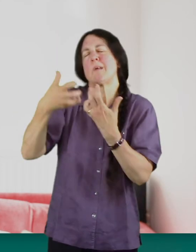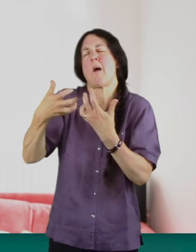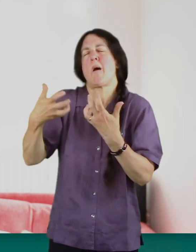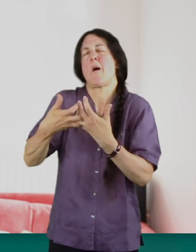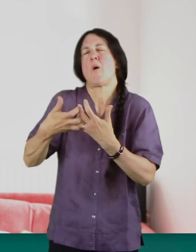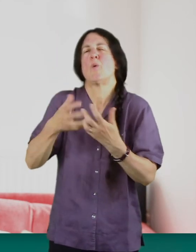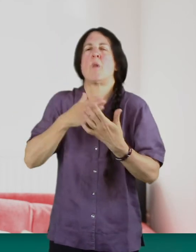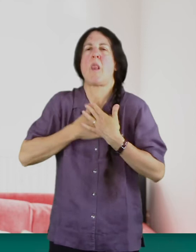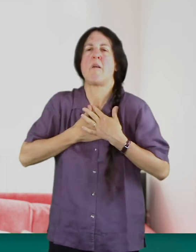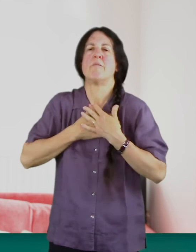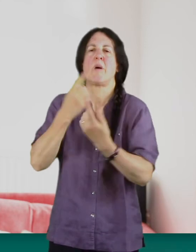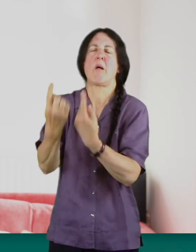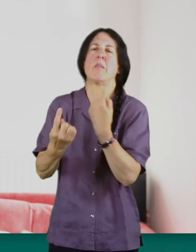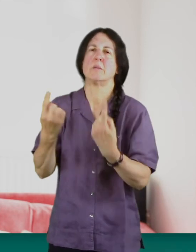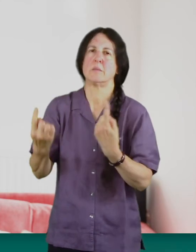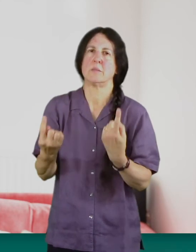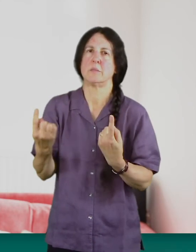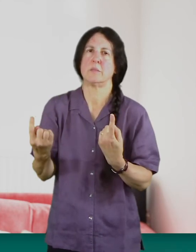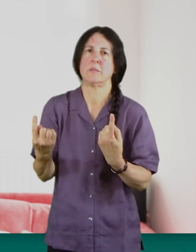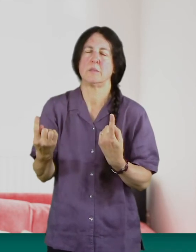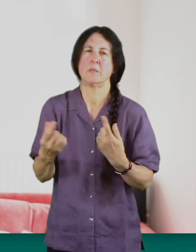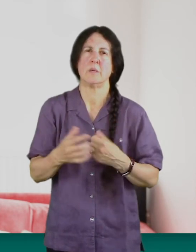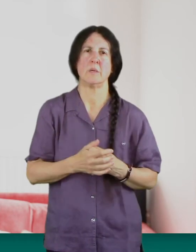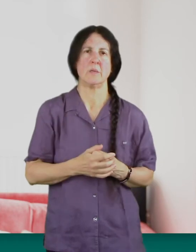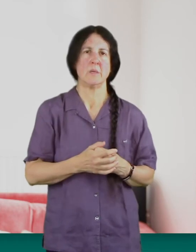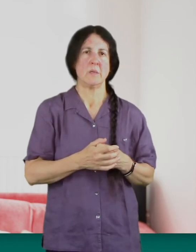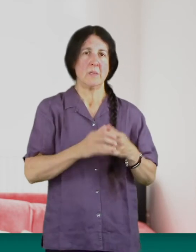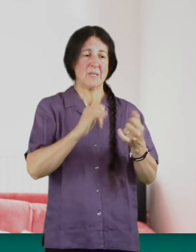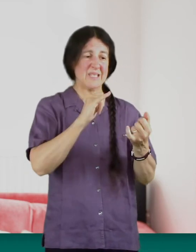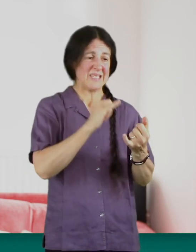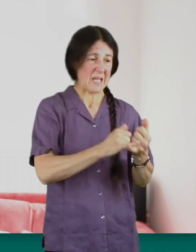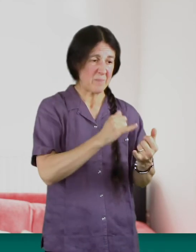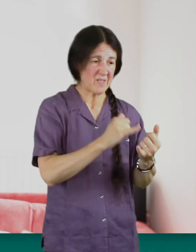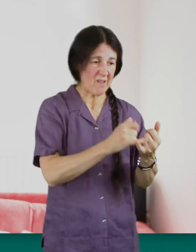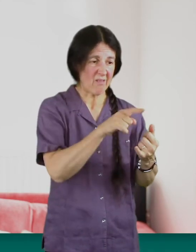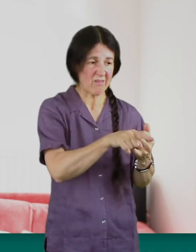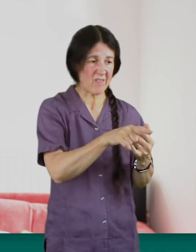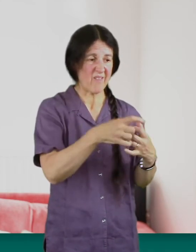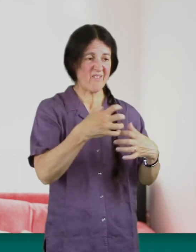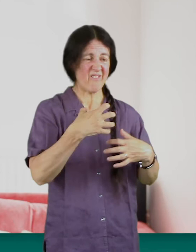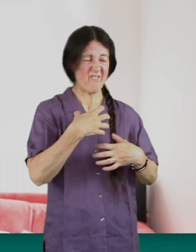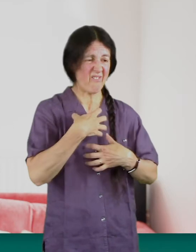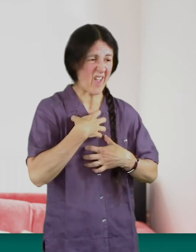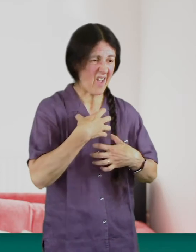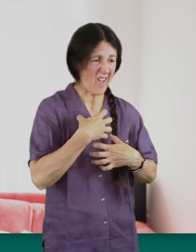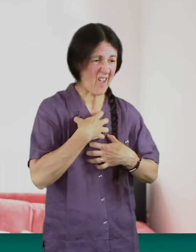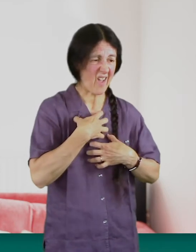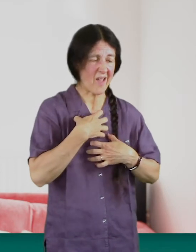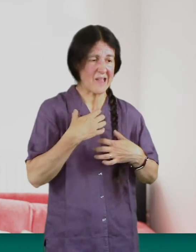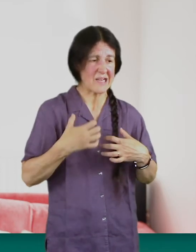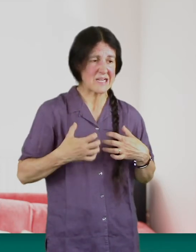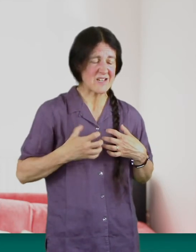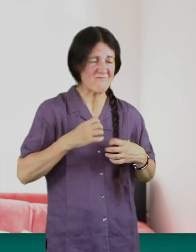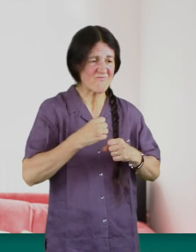Where Samson pushes into his fear and frustration and isolates himself more and more from